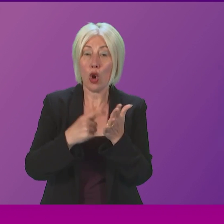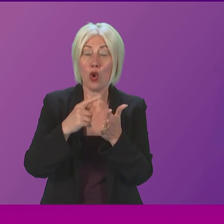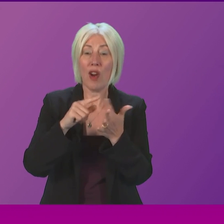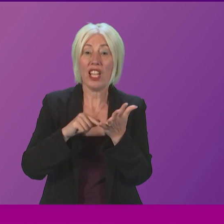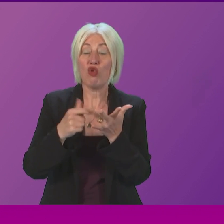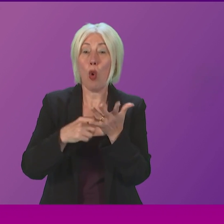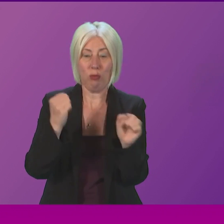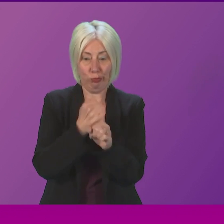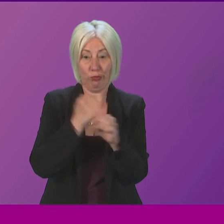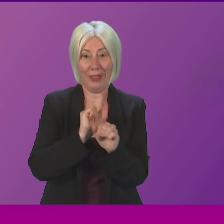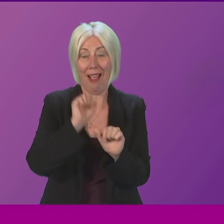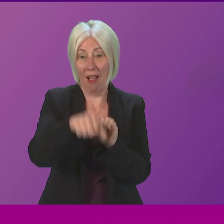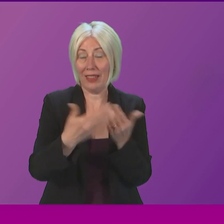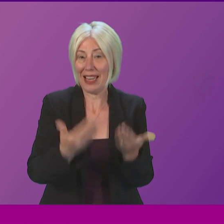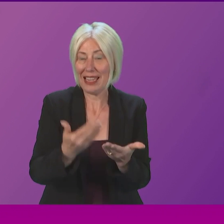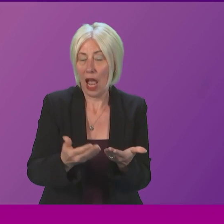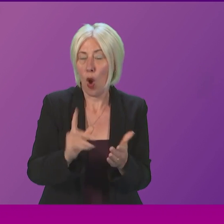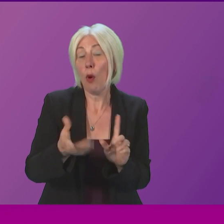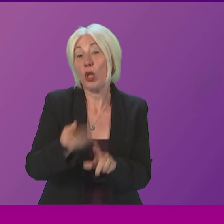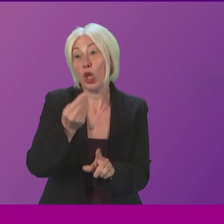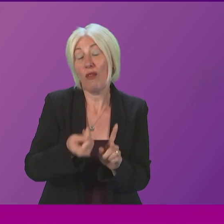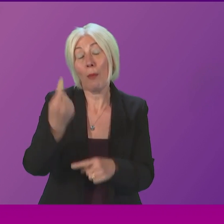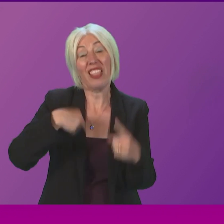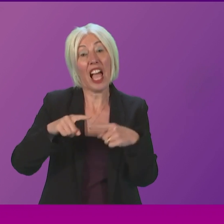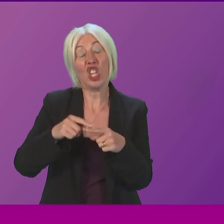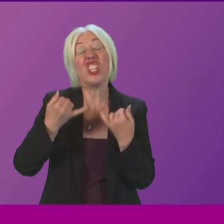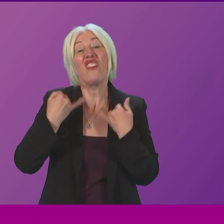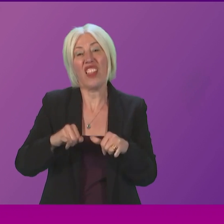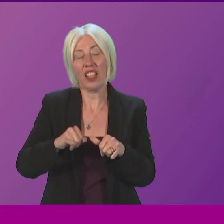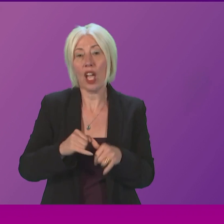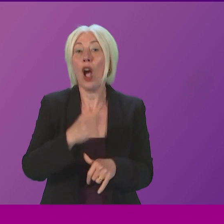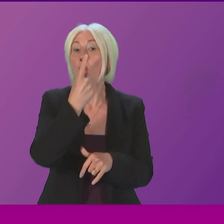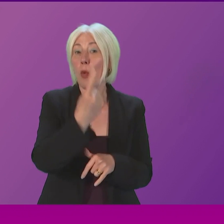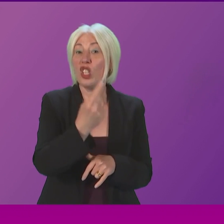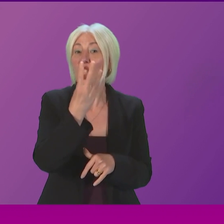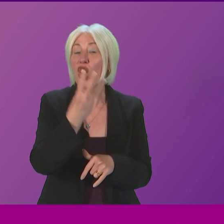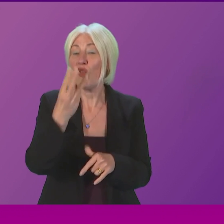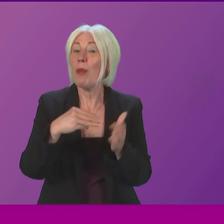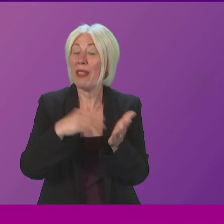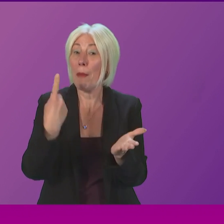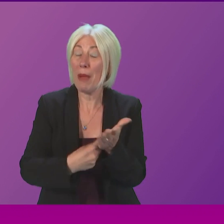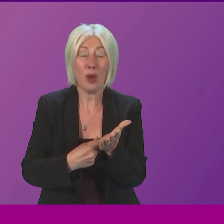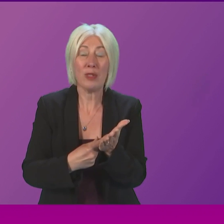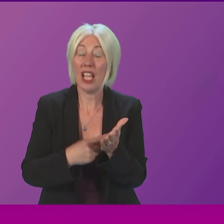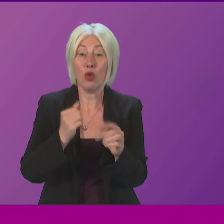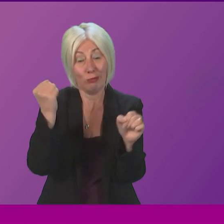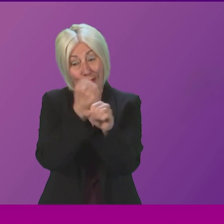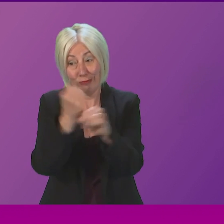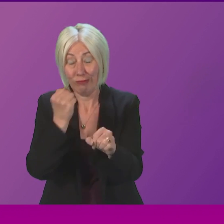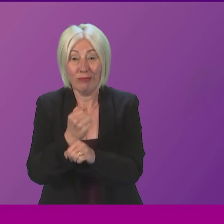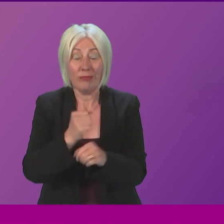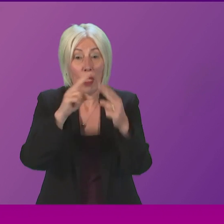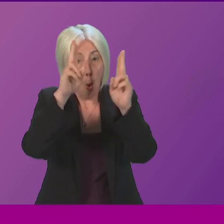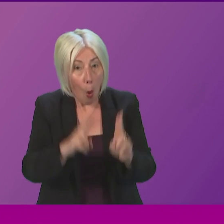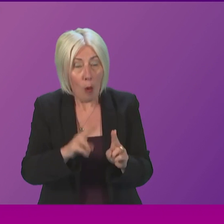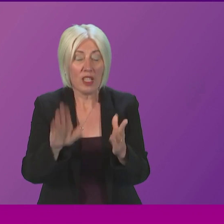And what lessons have been learned from last year's failure to spend the allocated £133 million on refitting our homes to